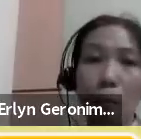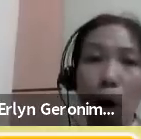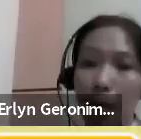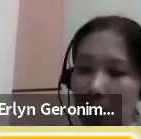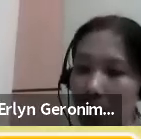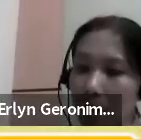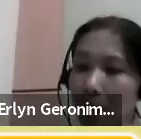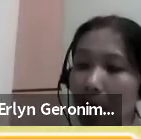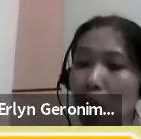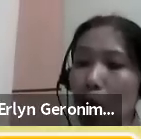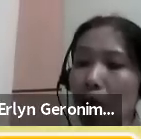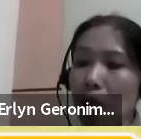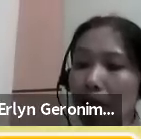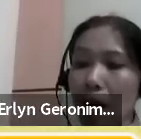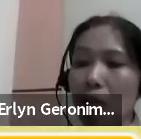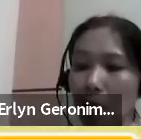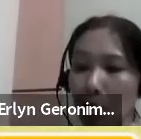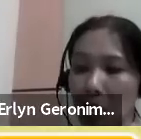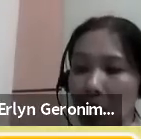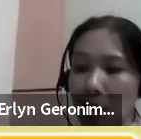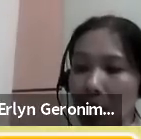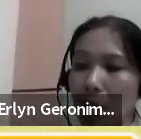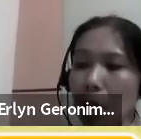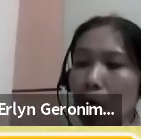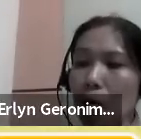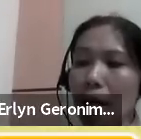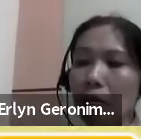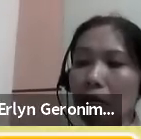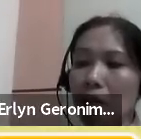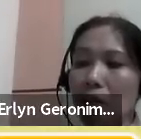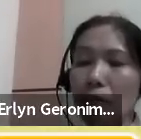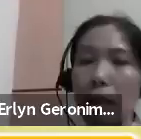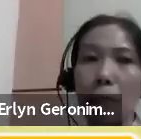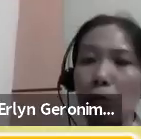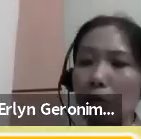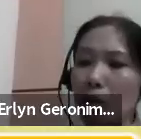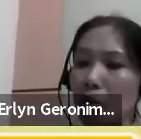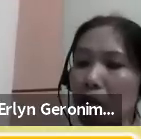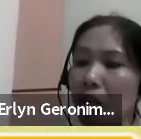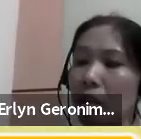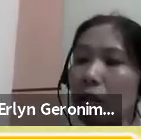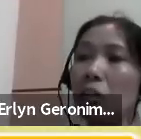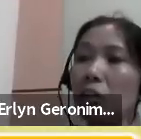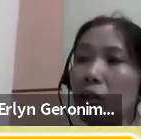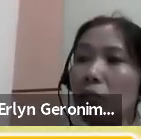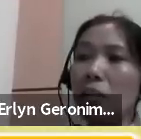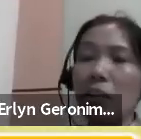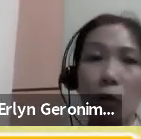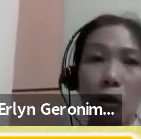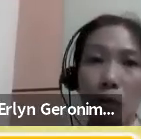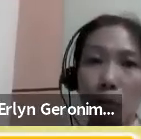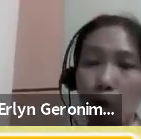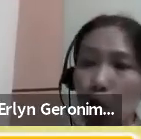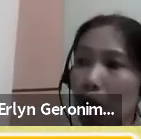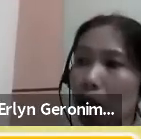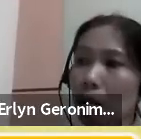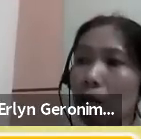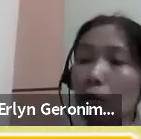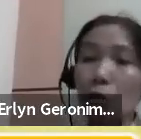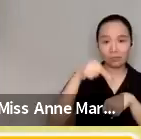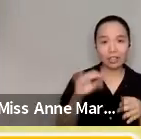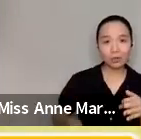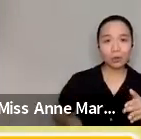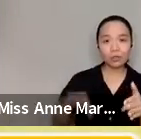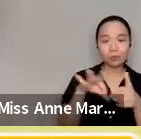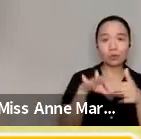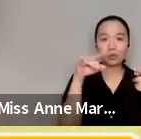engaging the public, as well as various sectors, to recognize the Filipino teachers' service and contribution